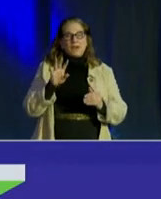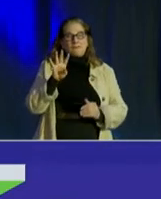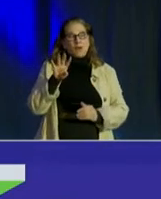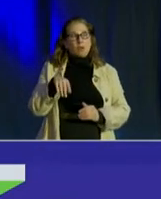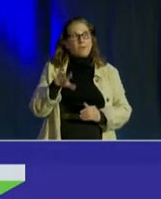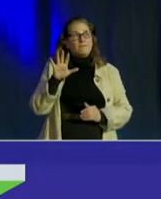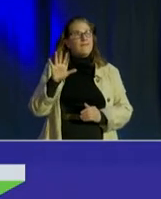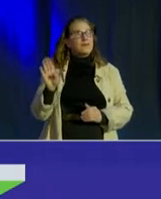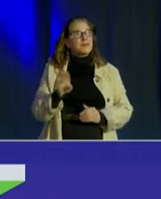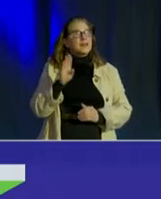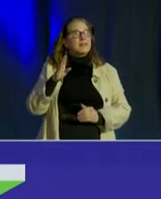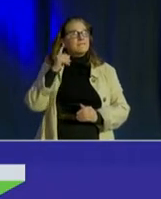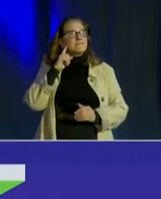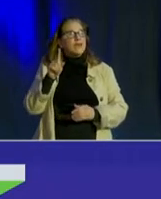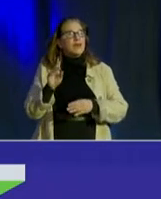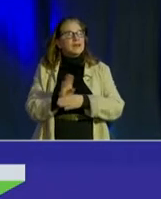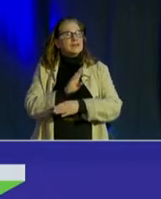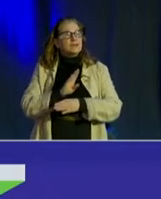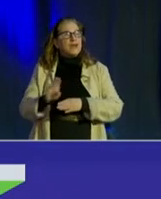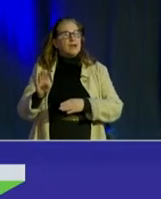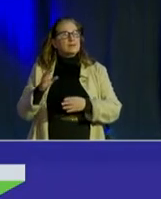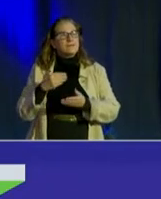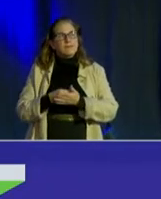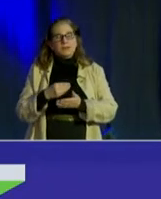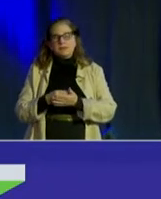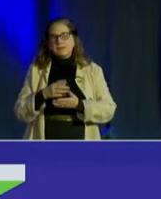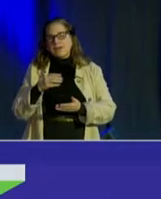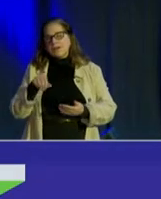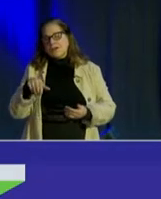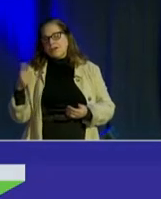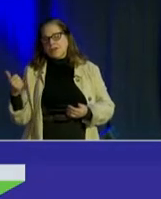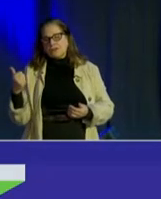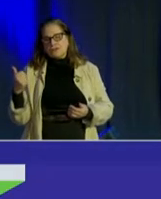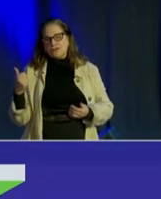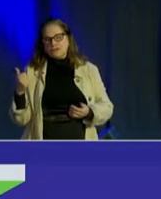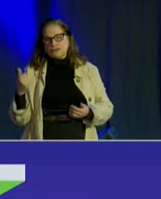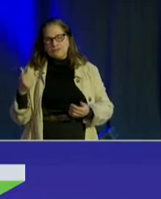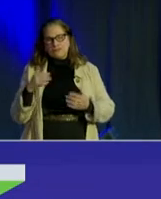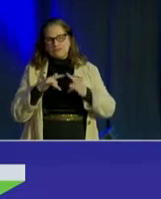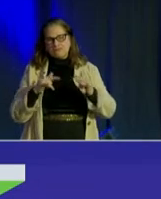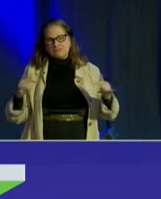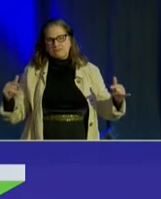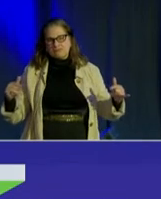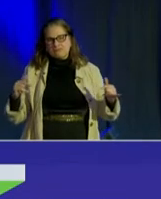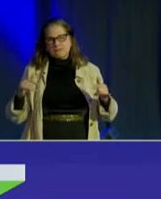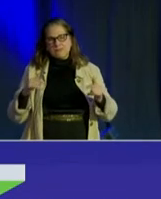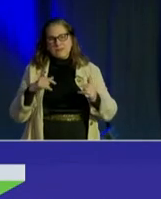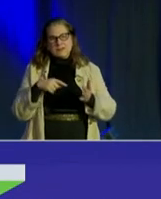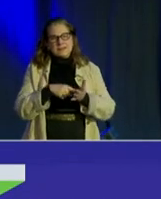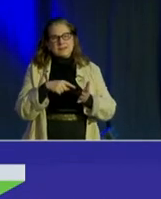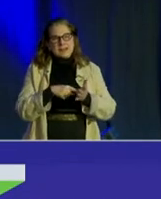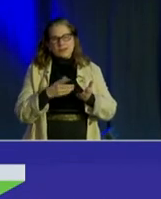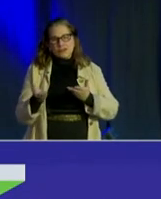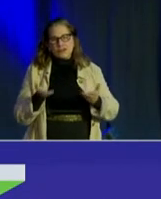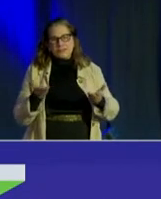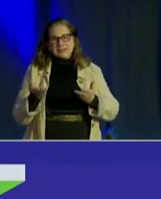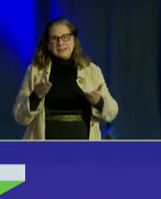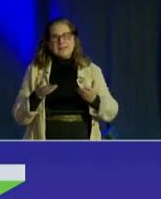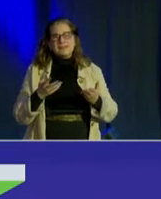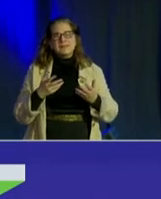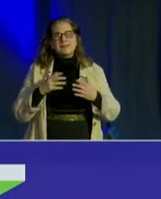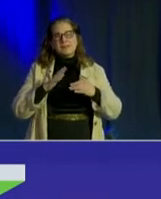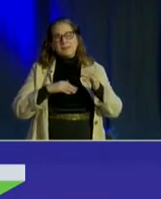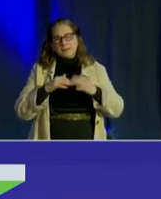and other fund. What that is a lot of it is the debt service that goes to help build our recreation centers and our